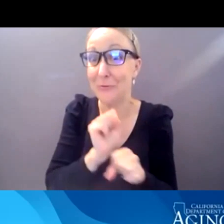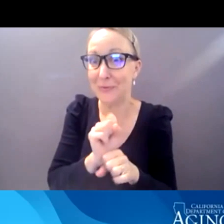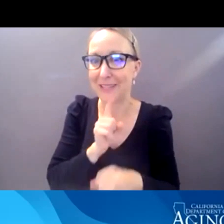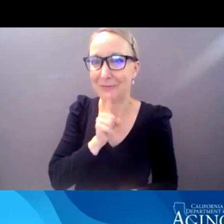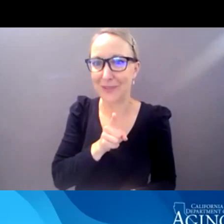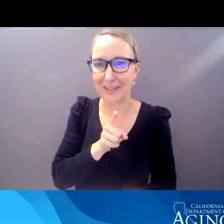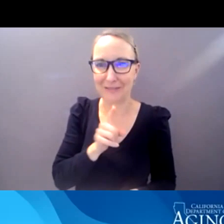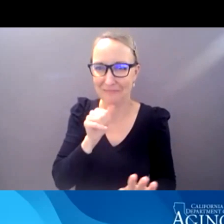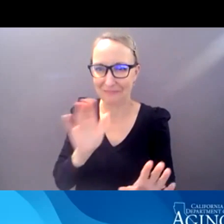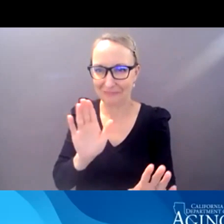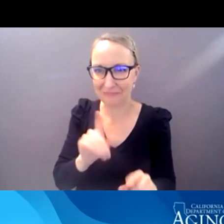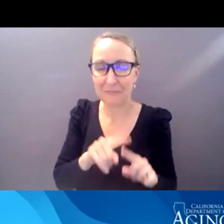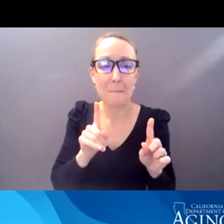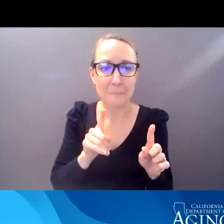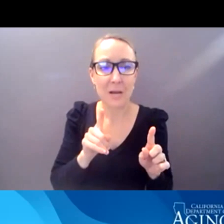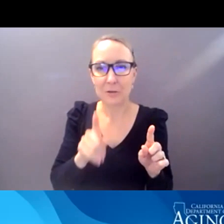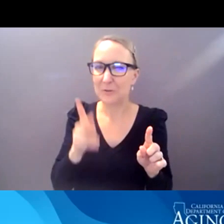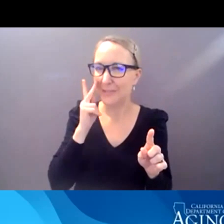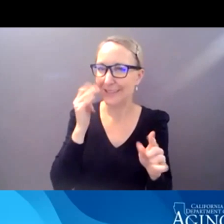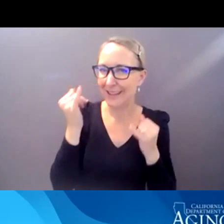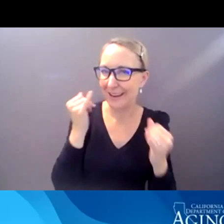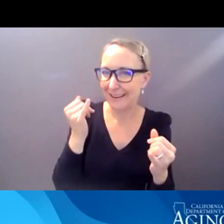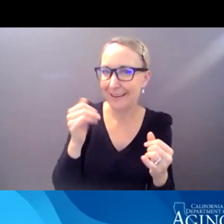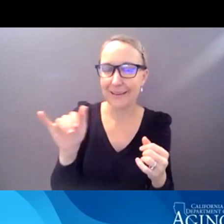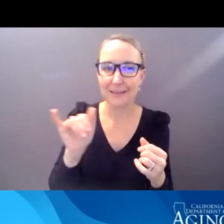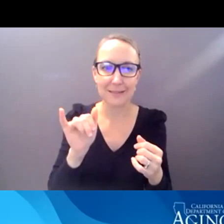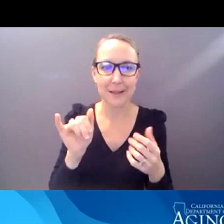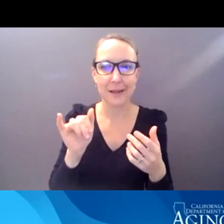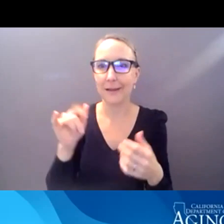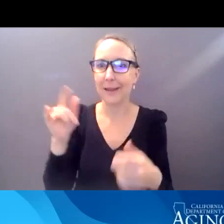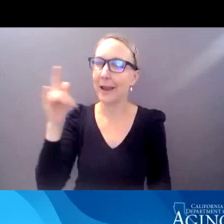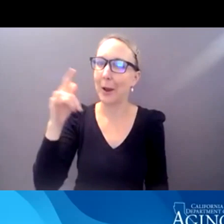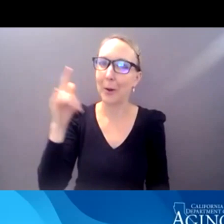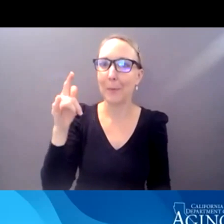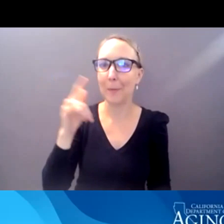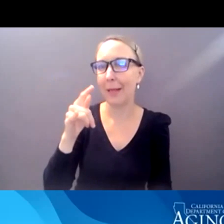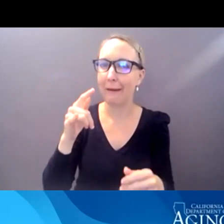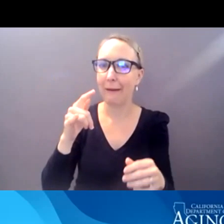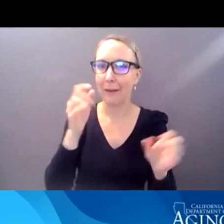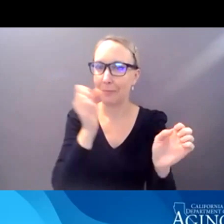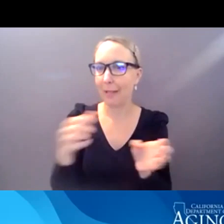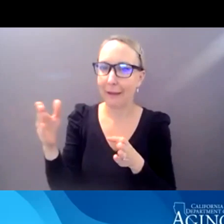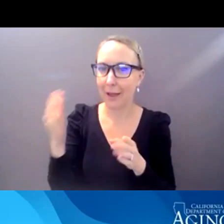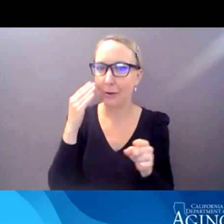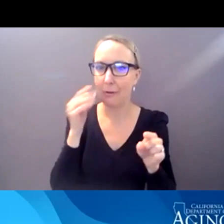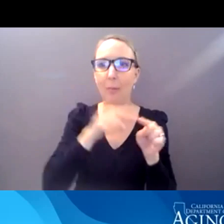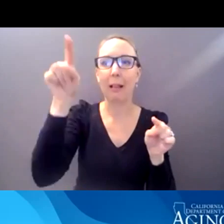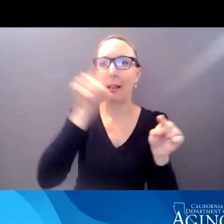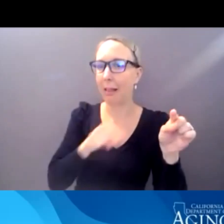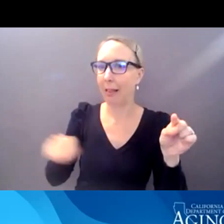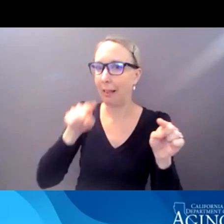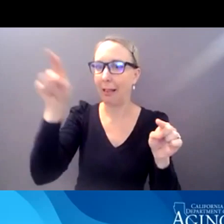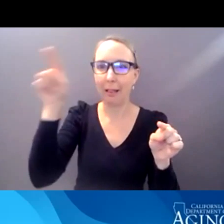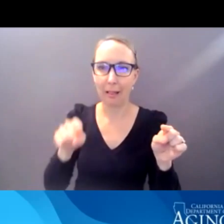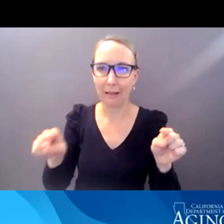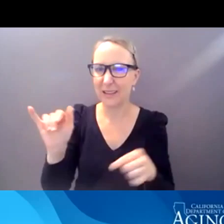but you get the idea of hubs and spokes, almost like an airplane flight map. And what this would